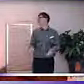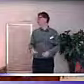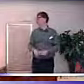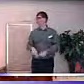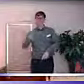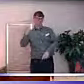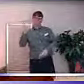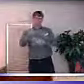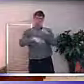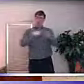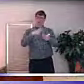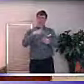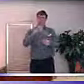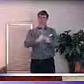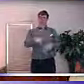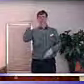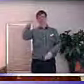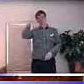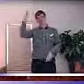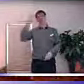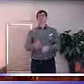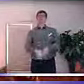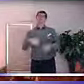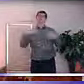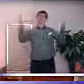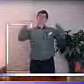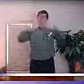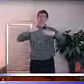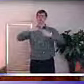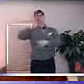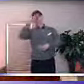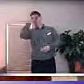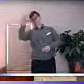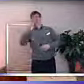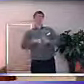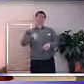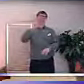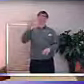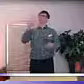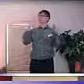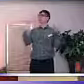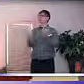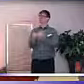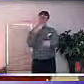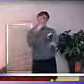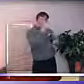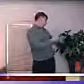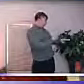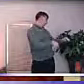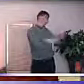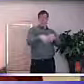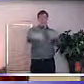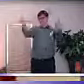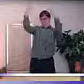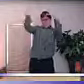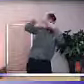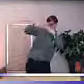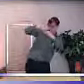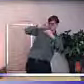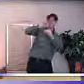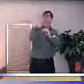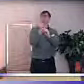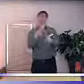other people who have thought that same question. Whether it be when time seemed to be the darkest, or